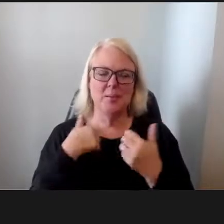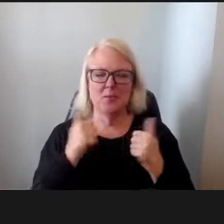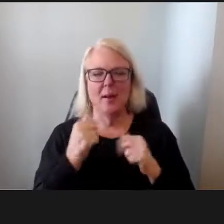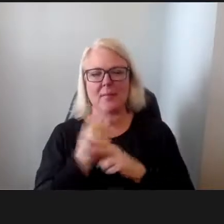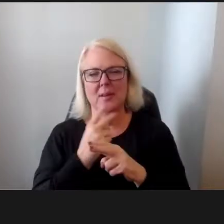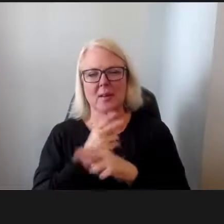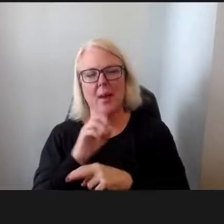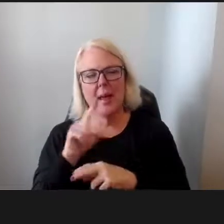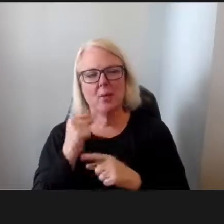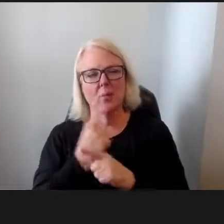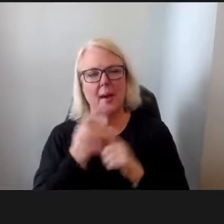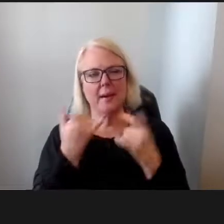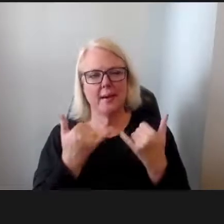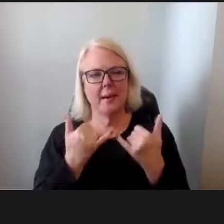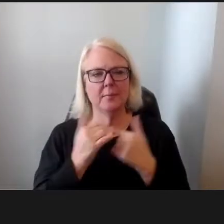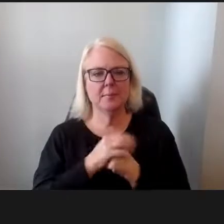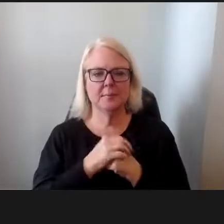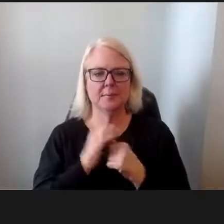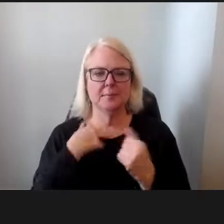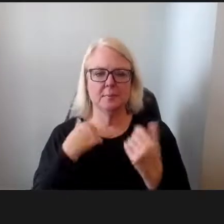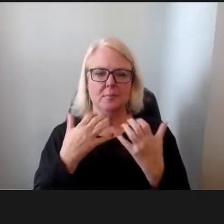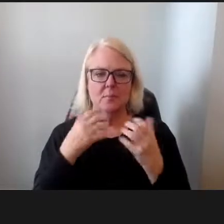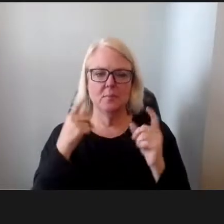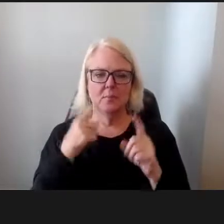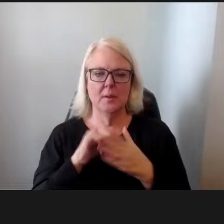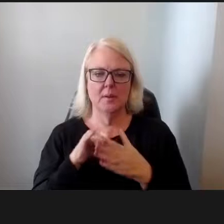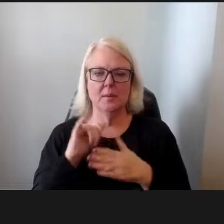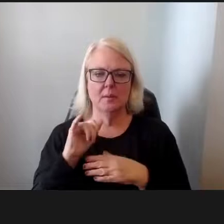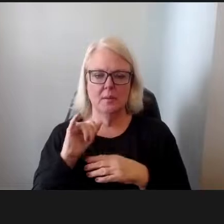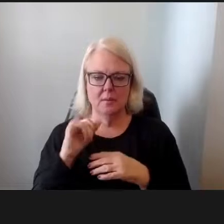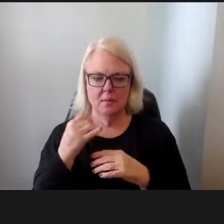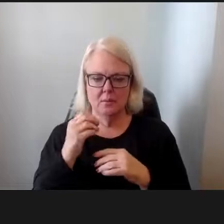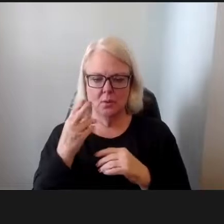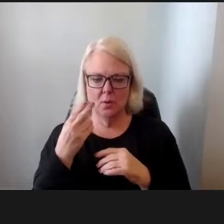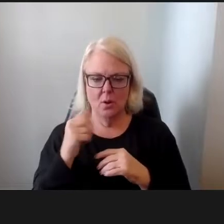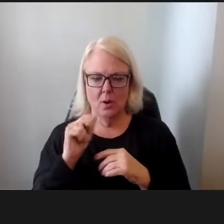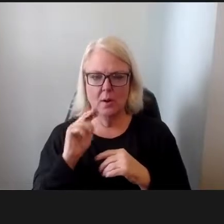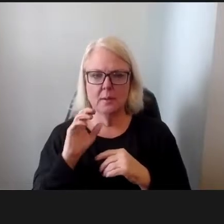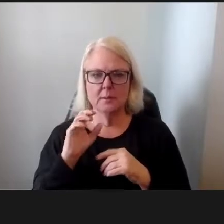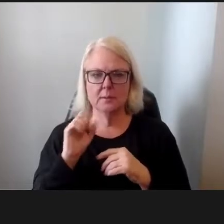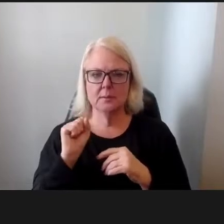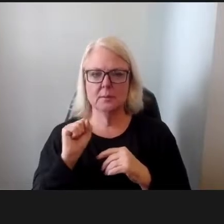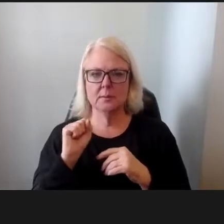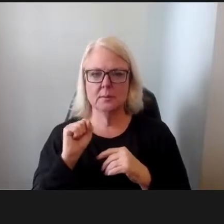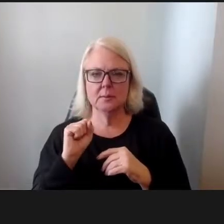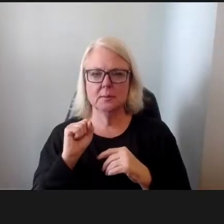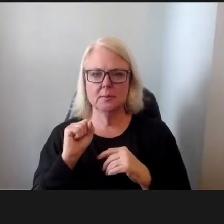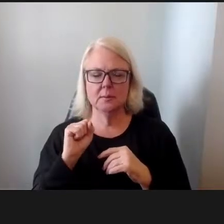out right now. I just want to point out that Johanna Schmertz,